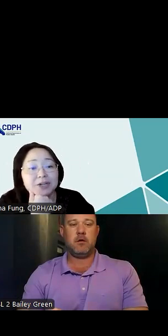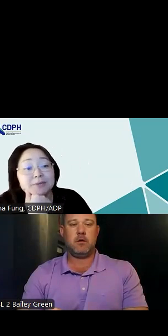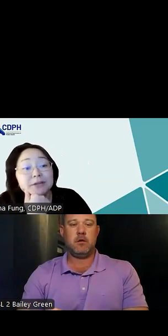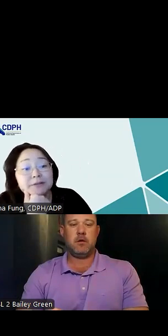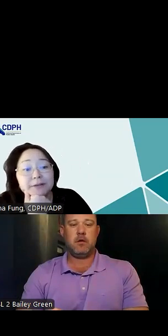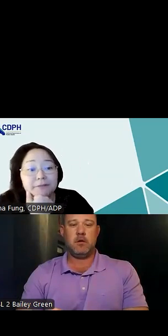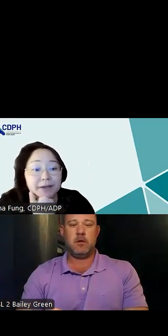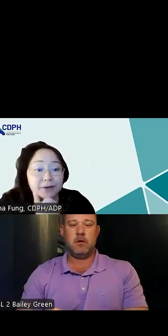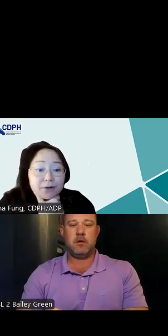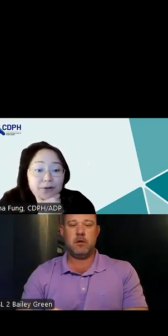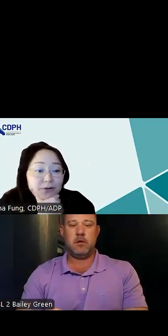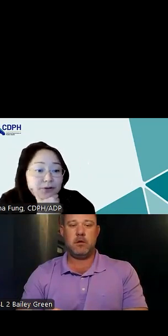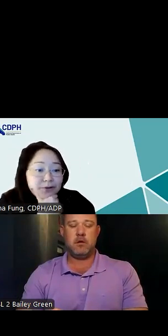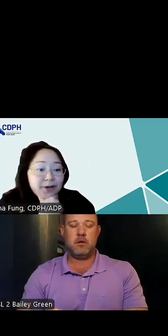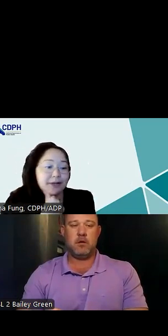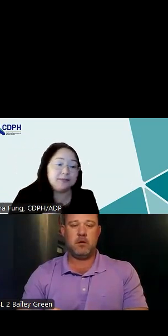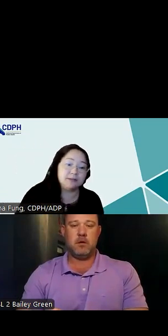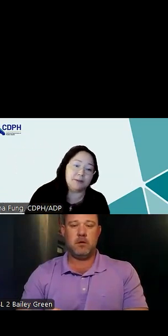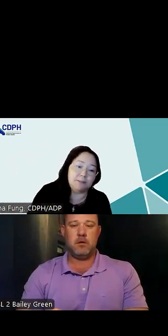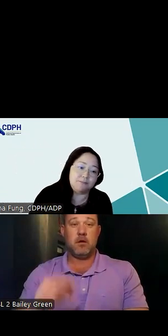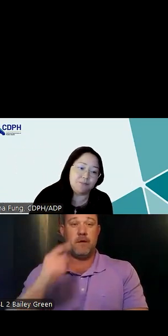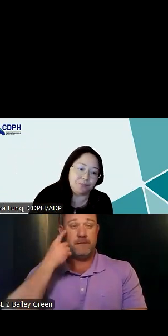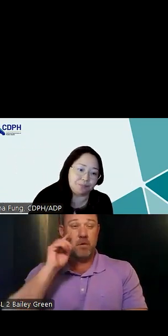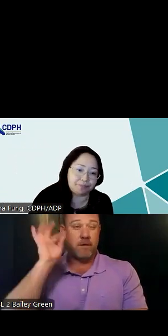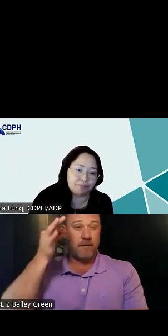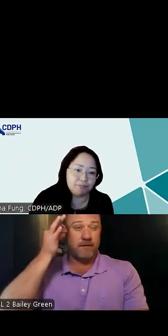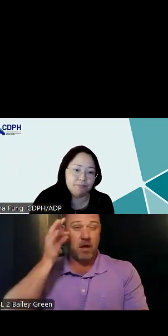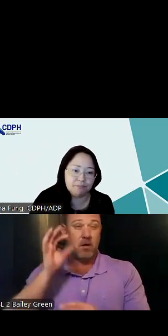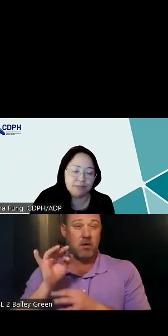In terms of the federal grants,